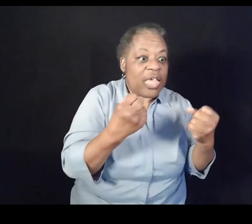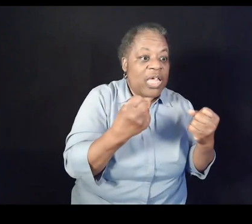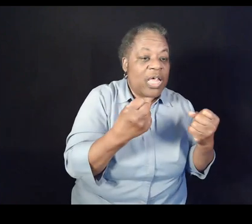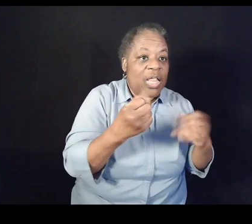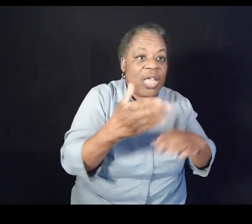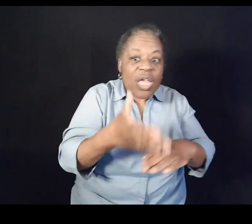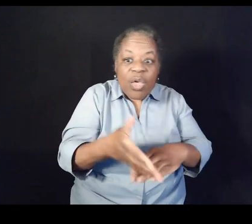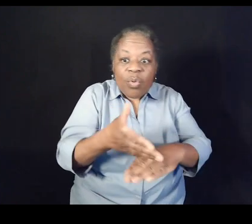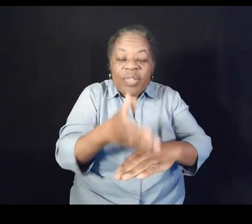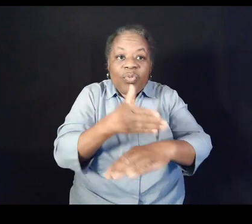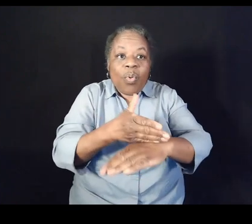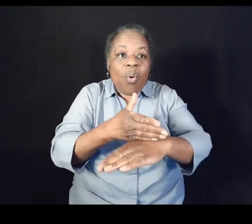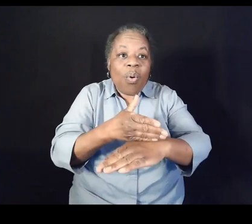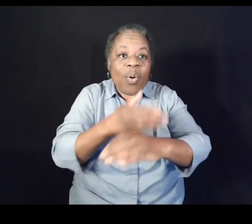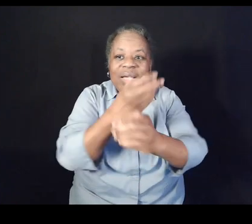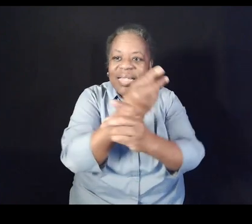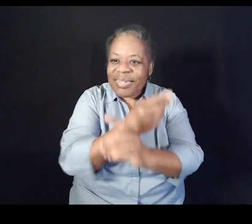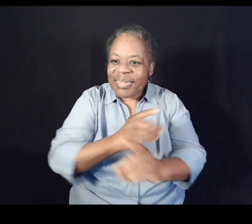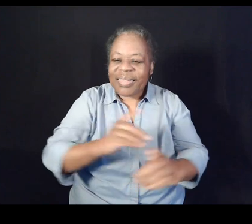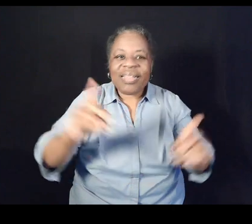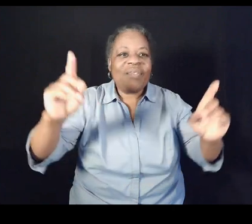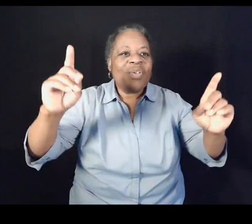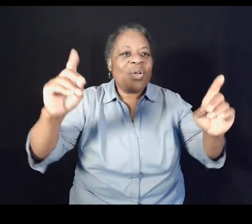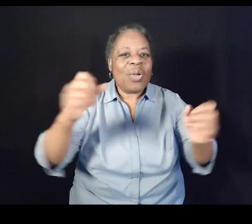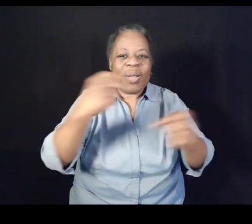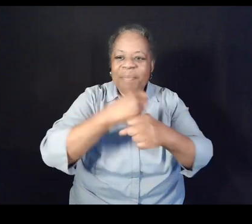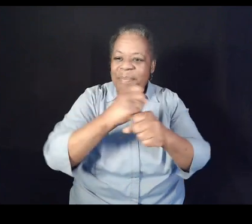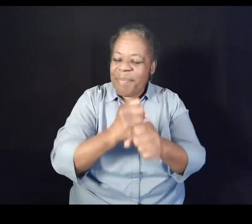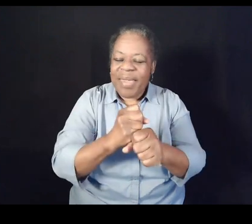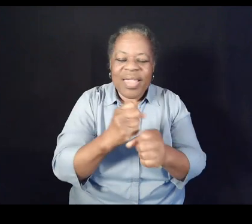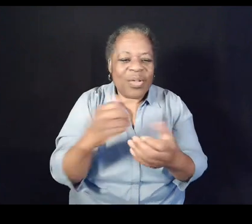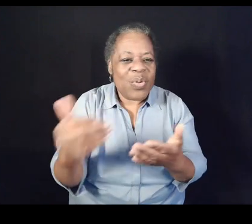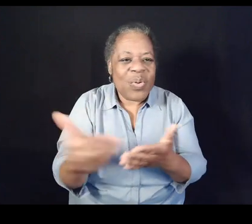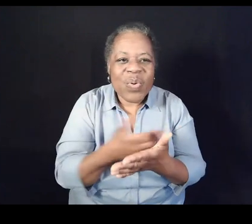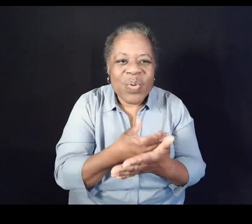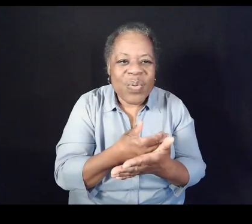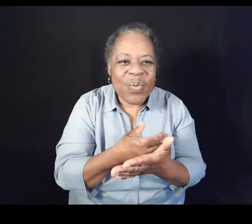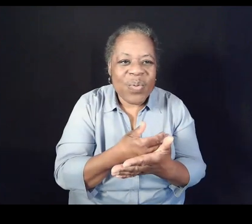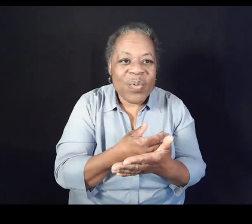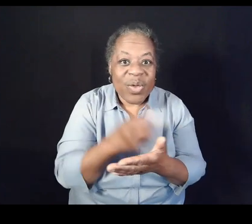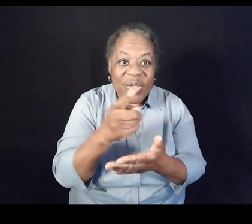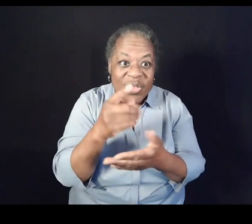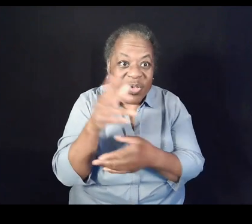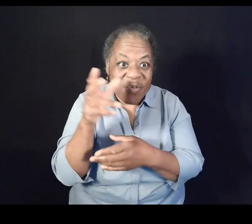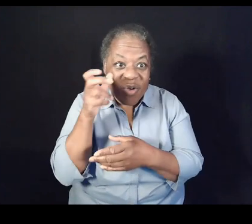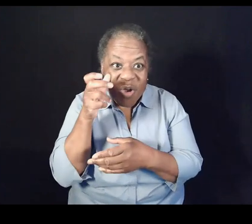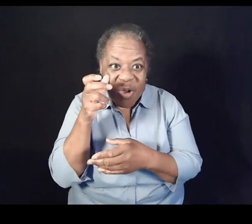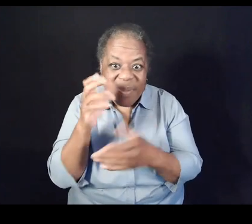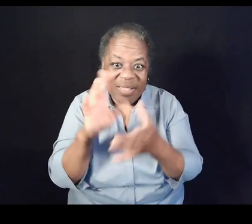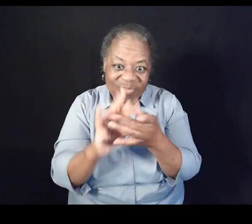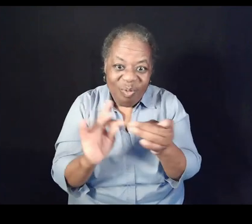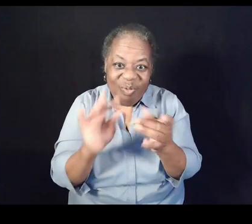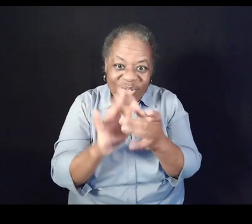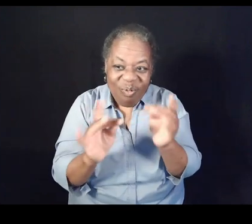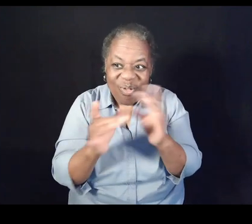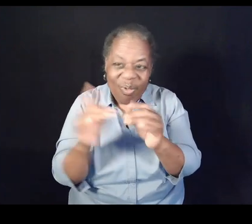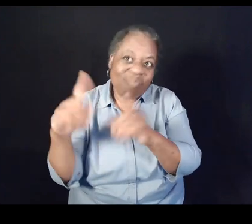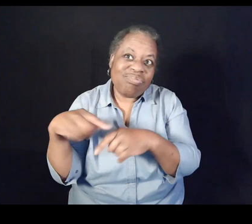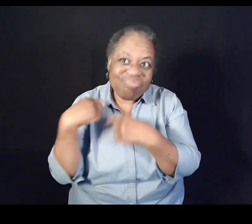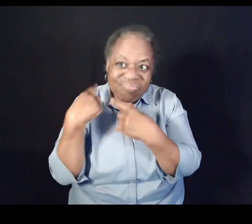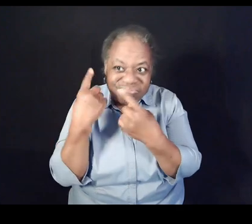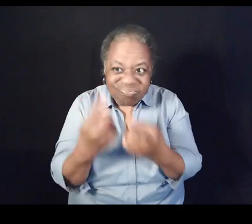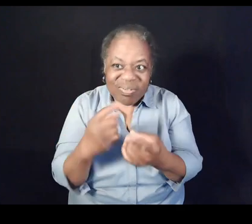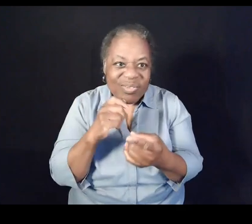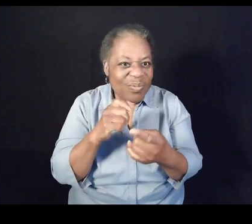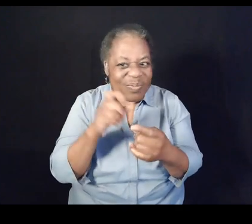and deliver and make new. You've heard me tell enough of those stories over the years that I don't need to start listing them